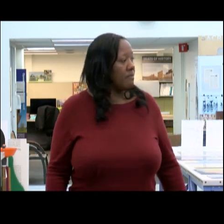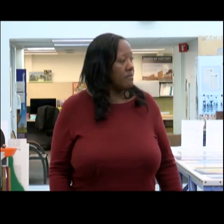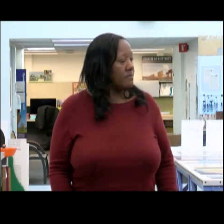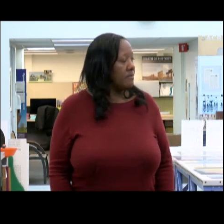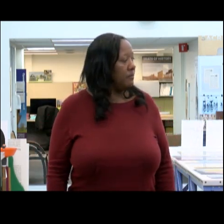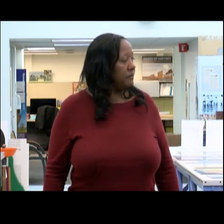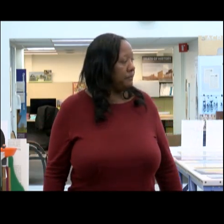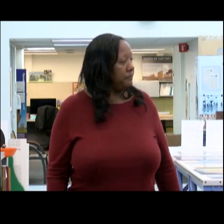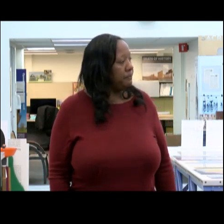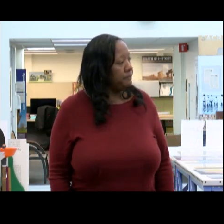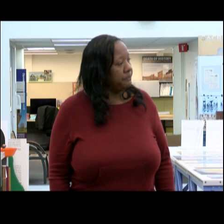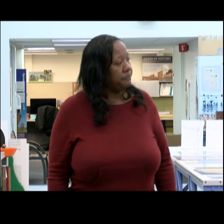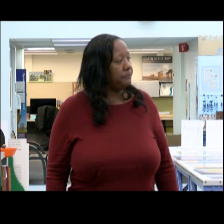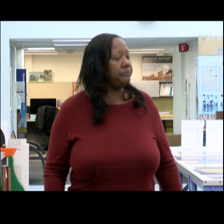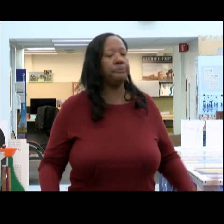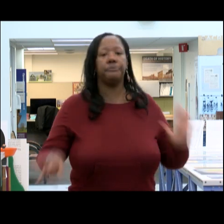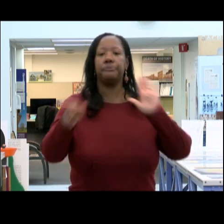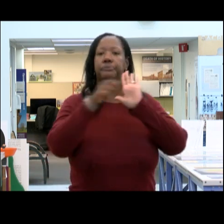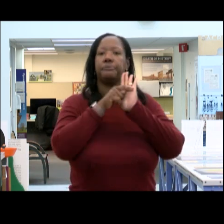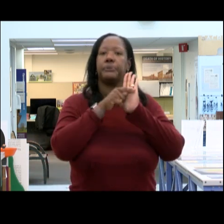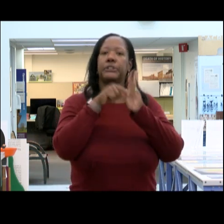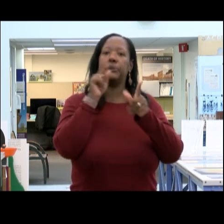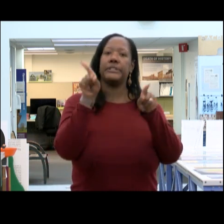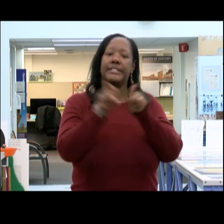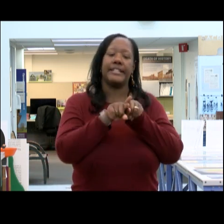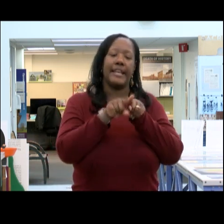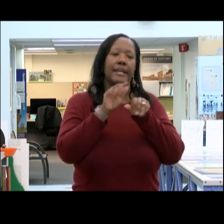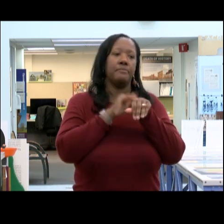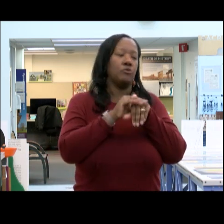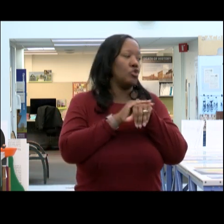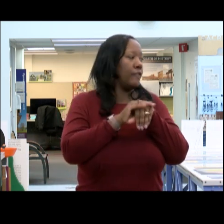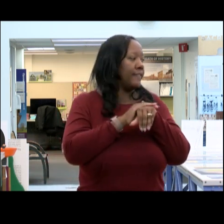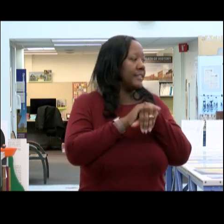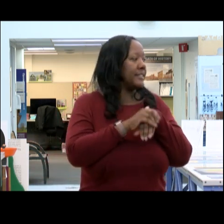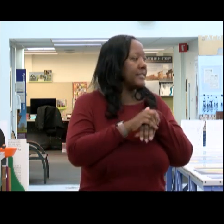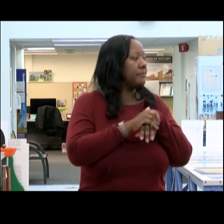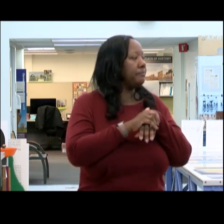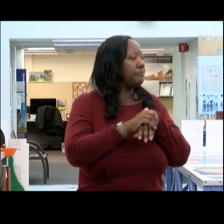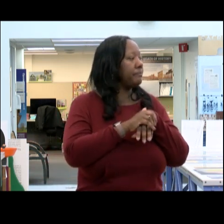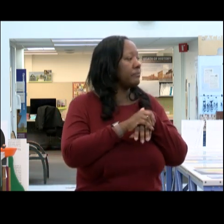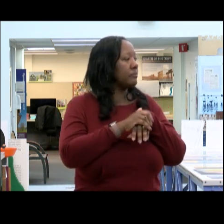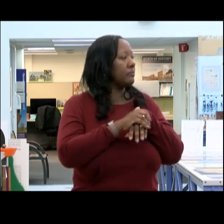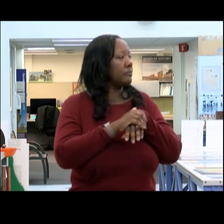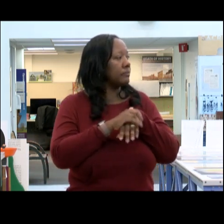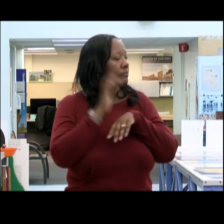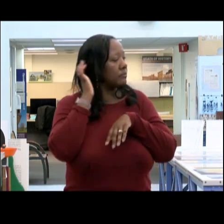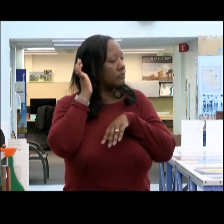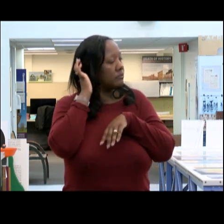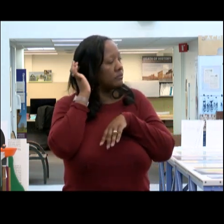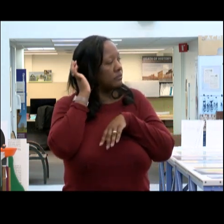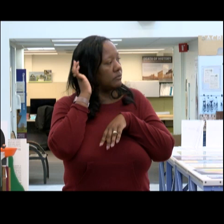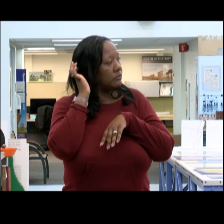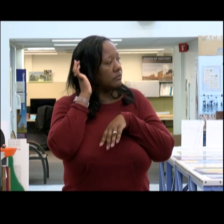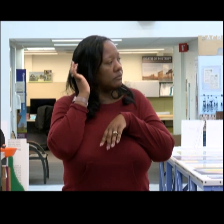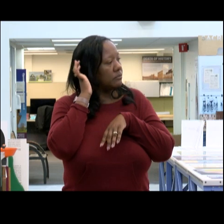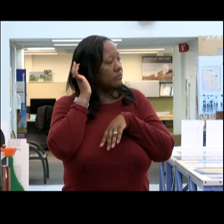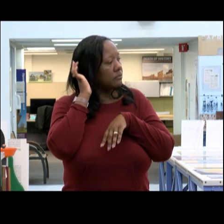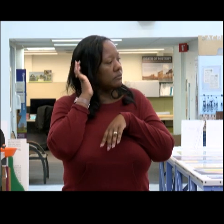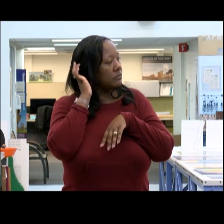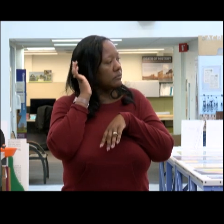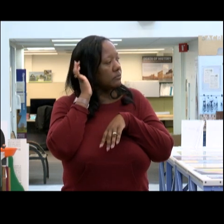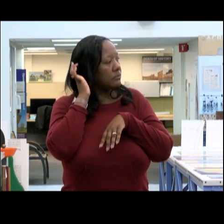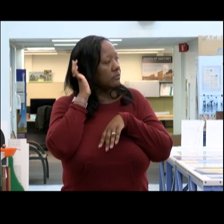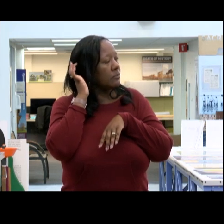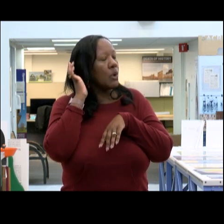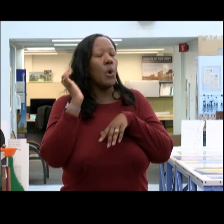direct-to-surface printing on the same surface. We're doing an exhibit right now for the EPA, small museum there,